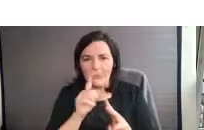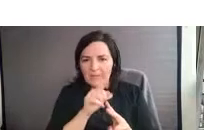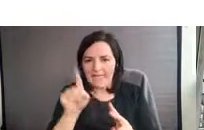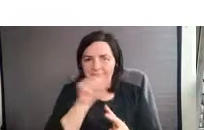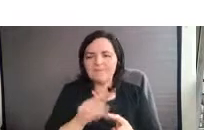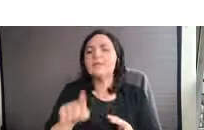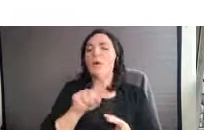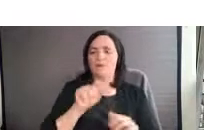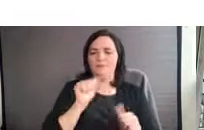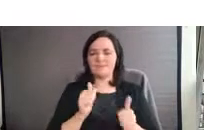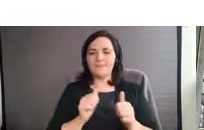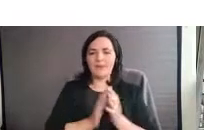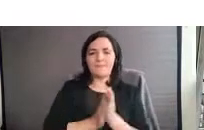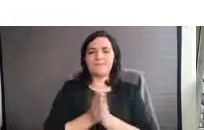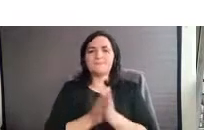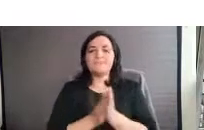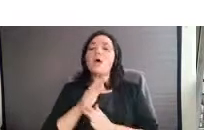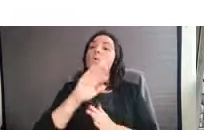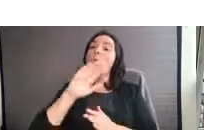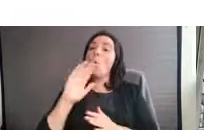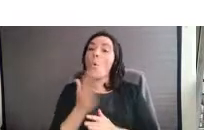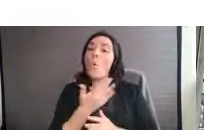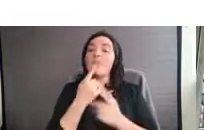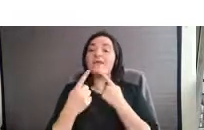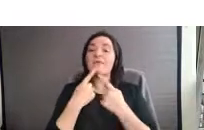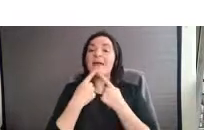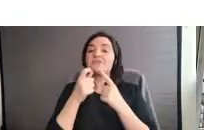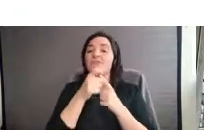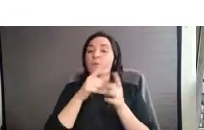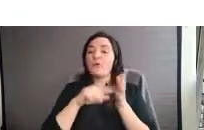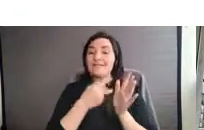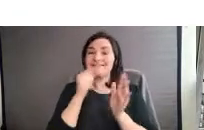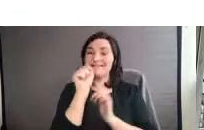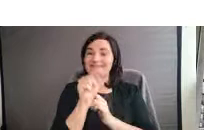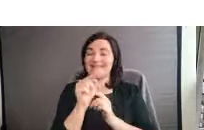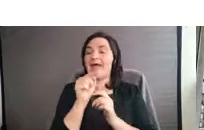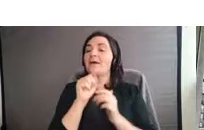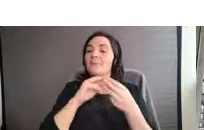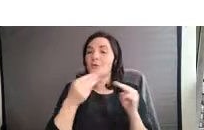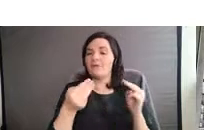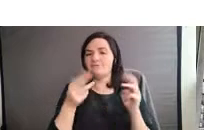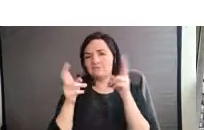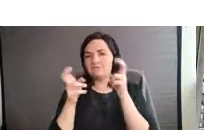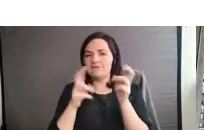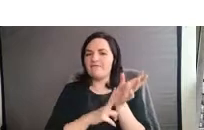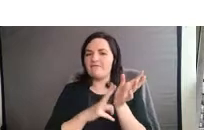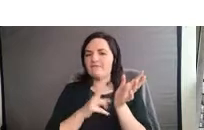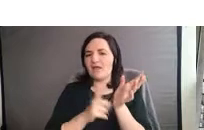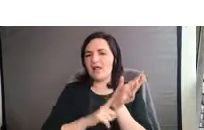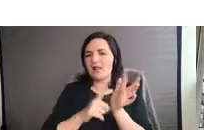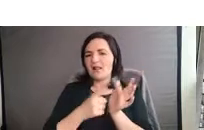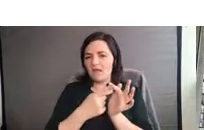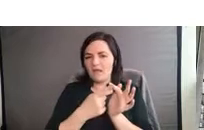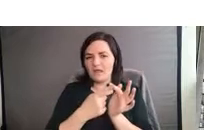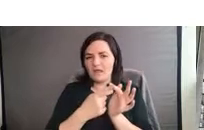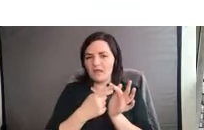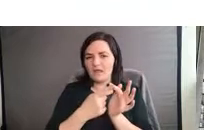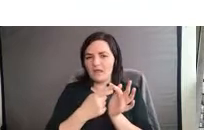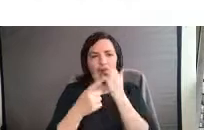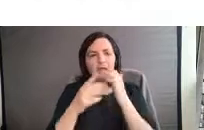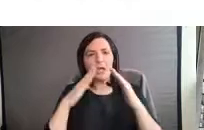this module for project is in Moodle on the VLE. Just a quick, let me go to the home